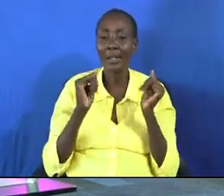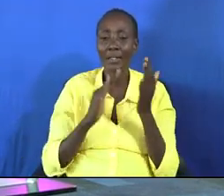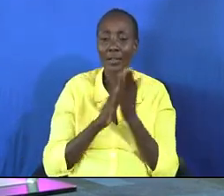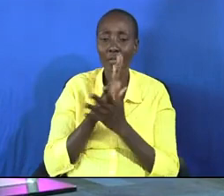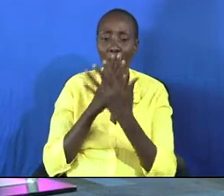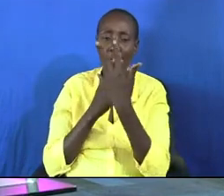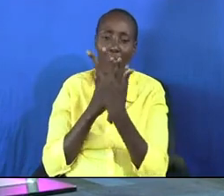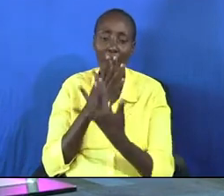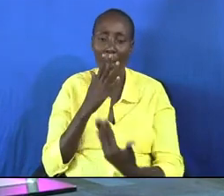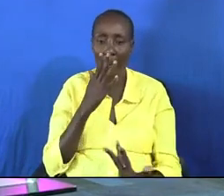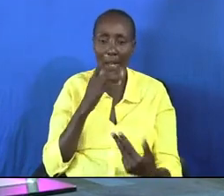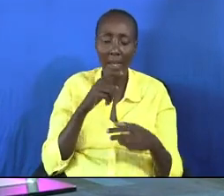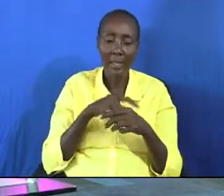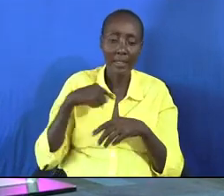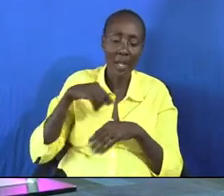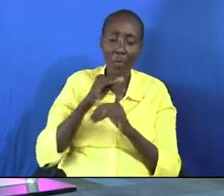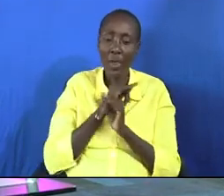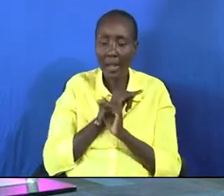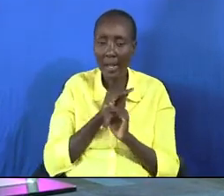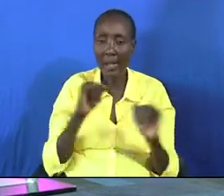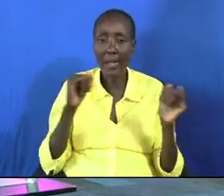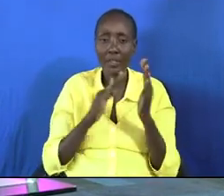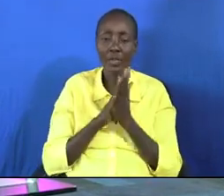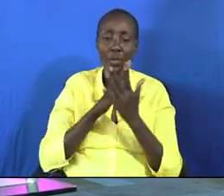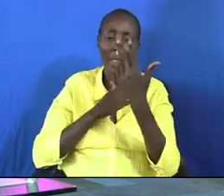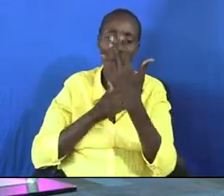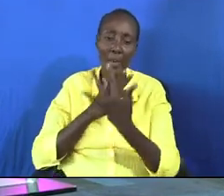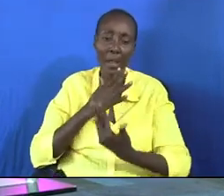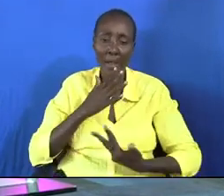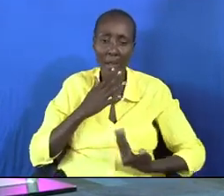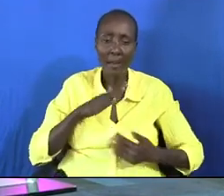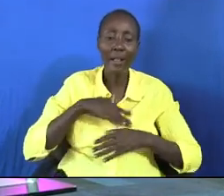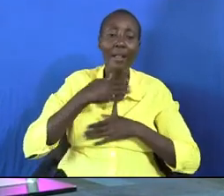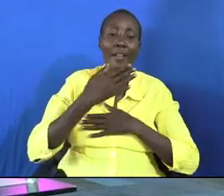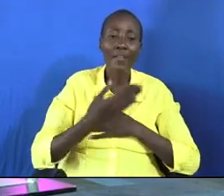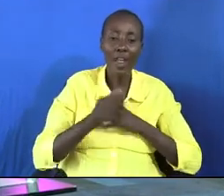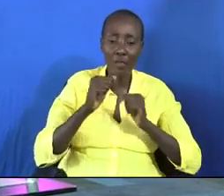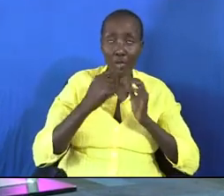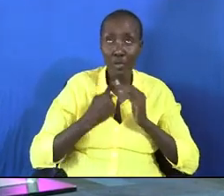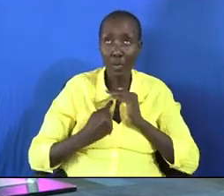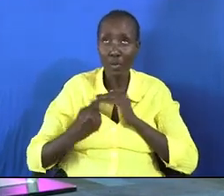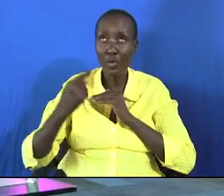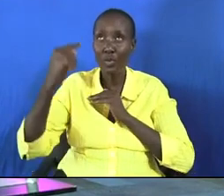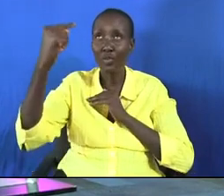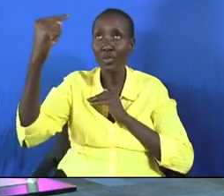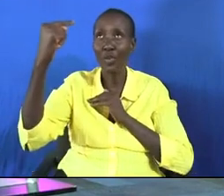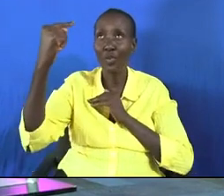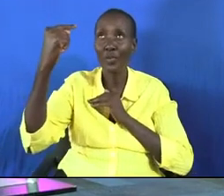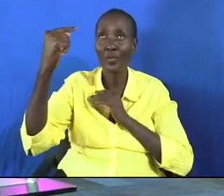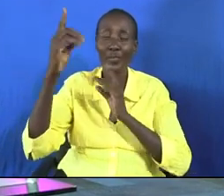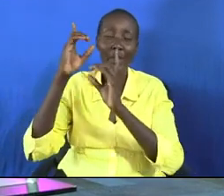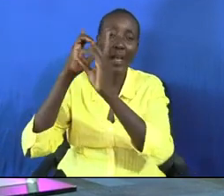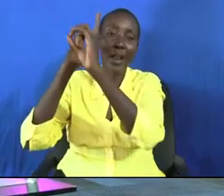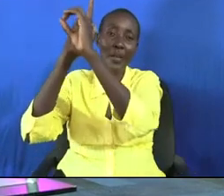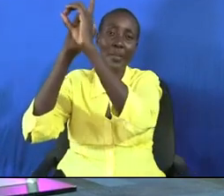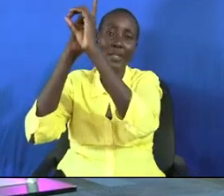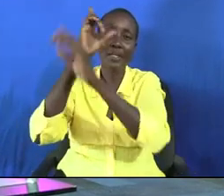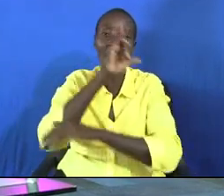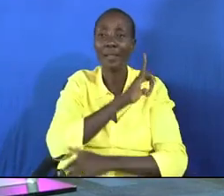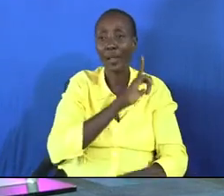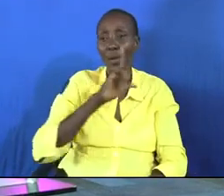blood. And once we are cleansed by the washing of the blood, then we can go and meet the